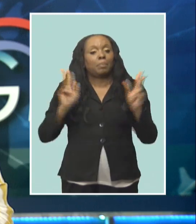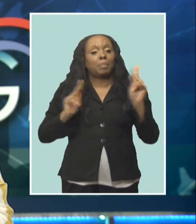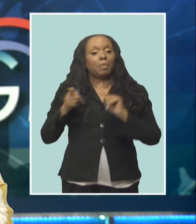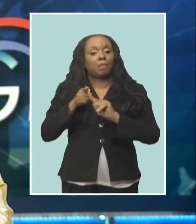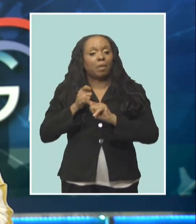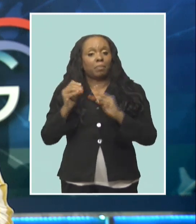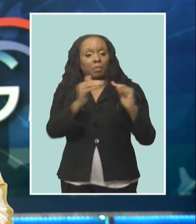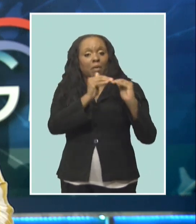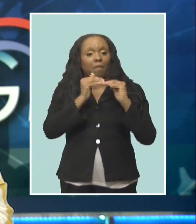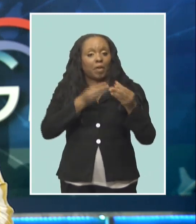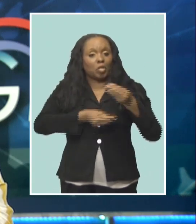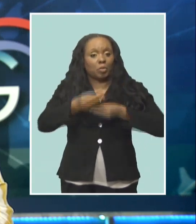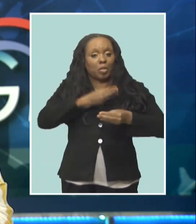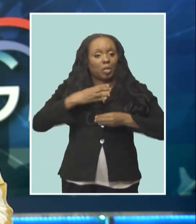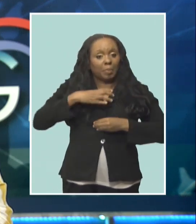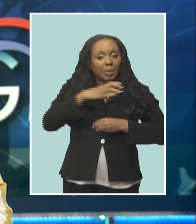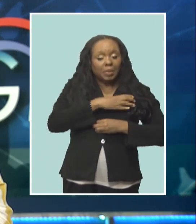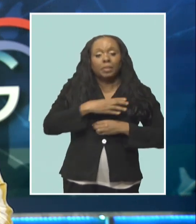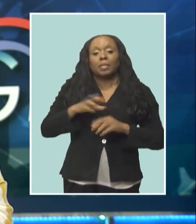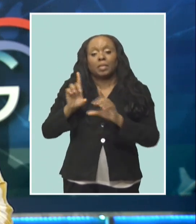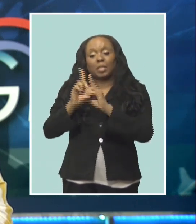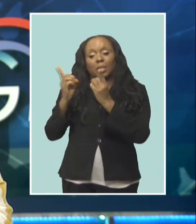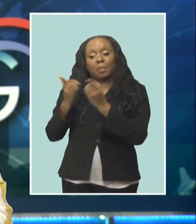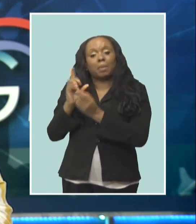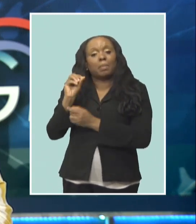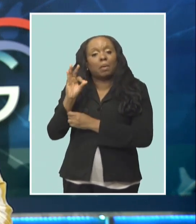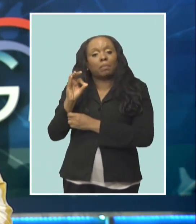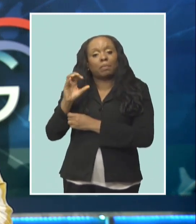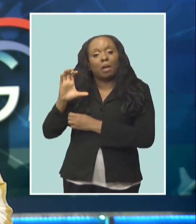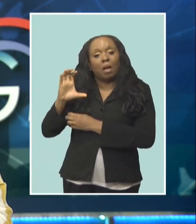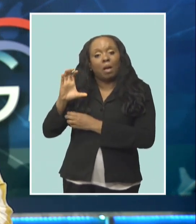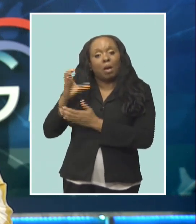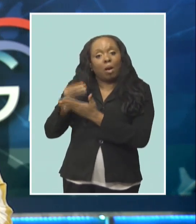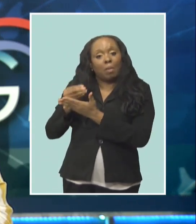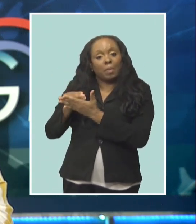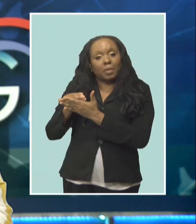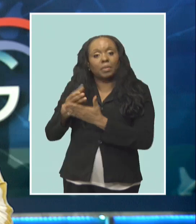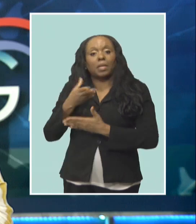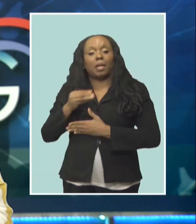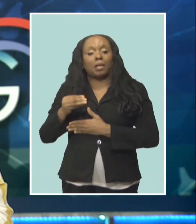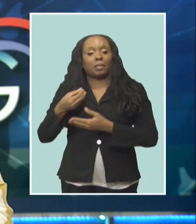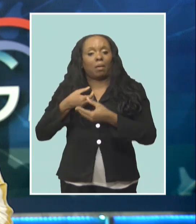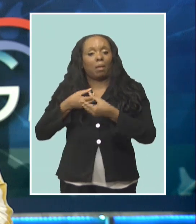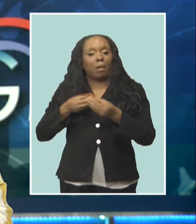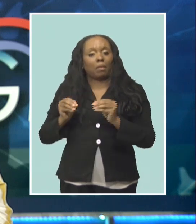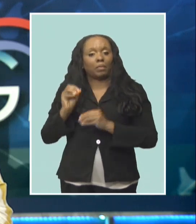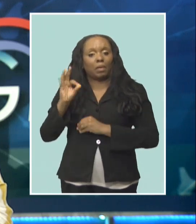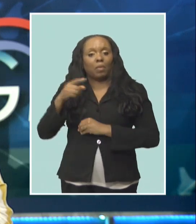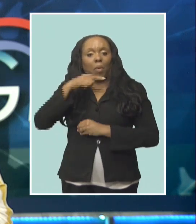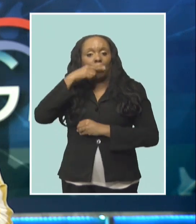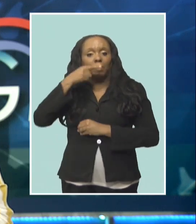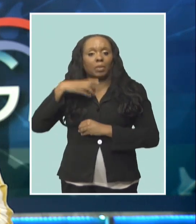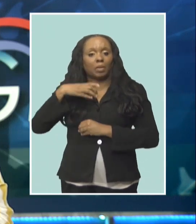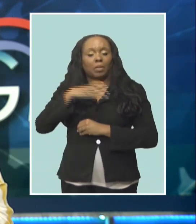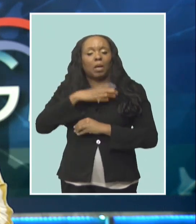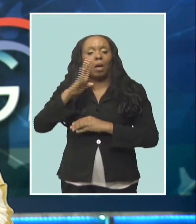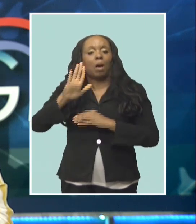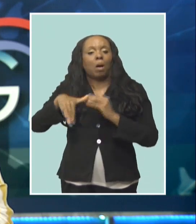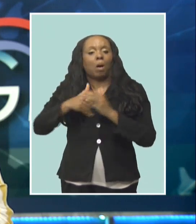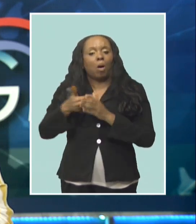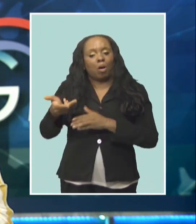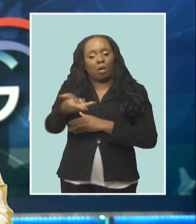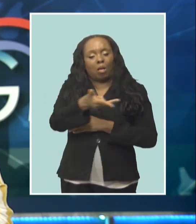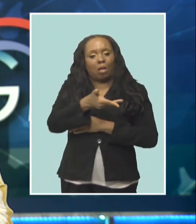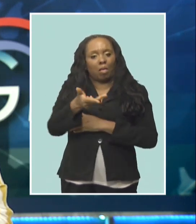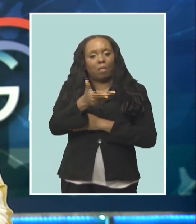Fair Trading Commission, the Department of Commerce, and the Office of Public Counsel all pitched an information booth at